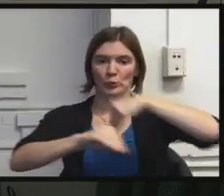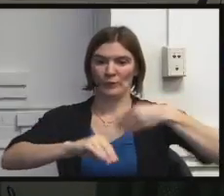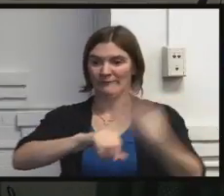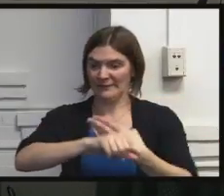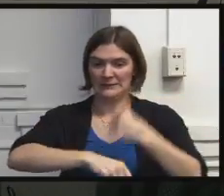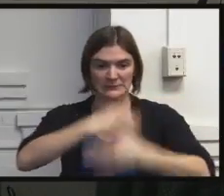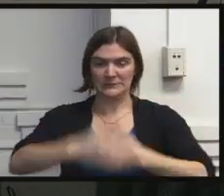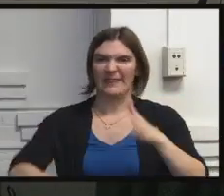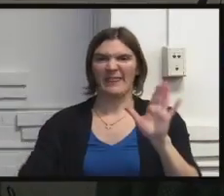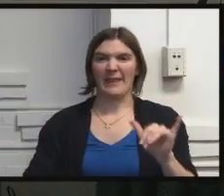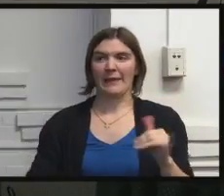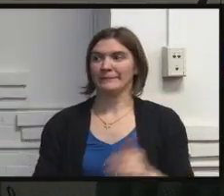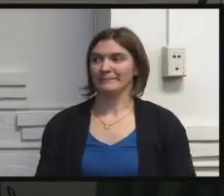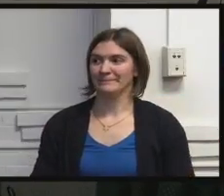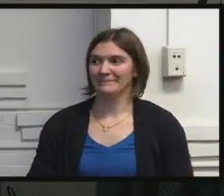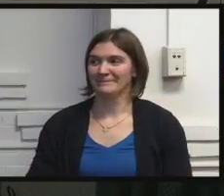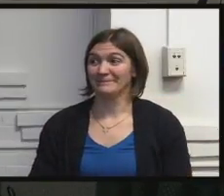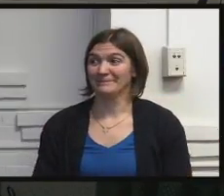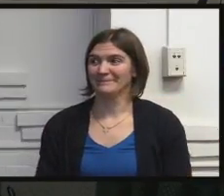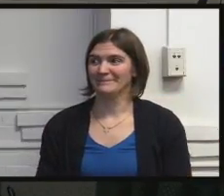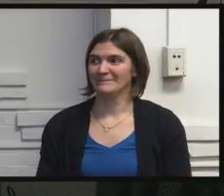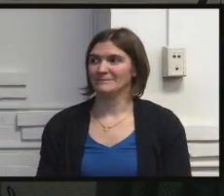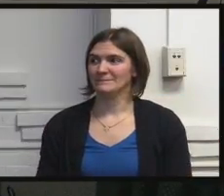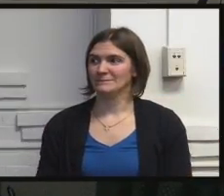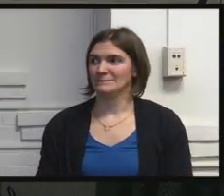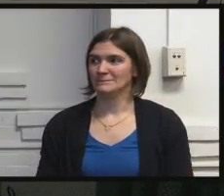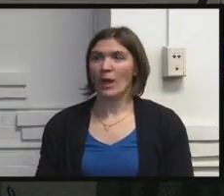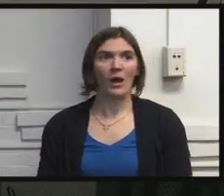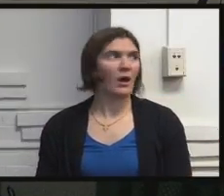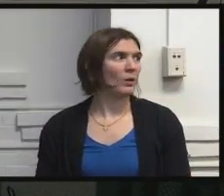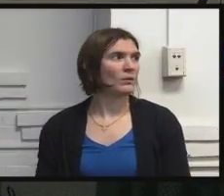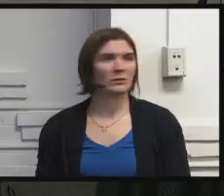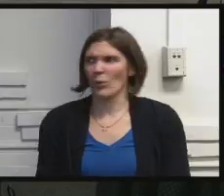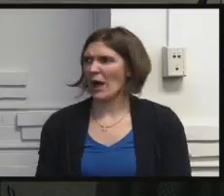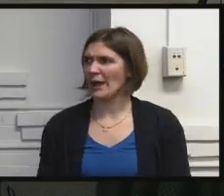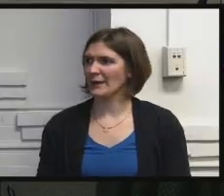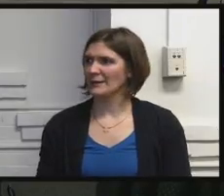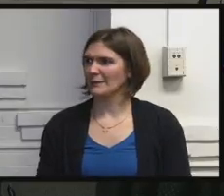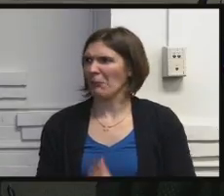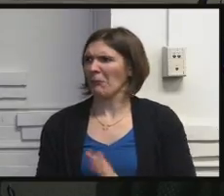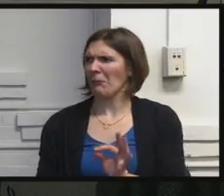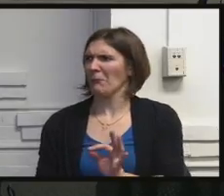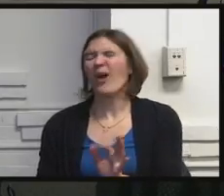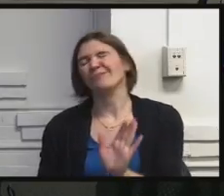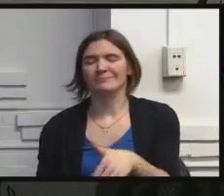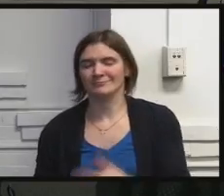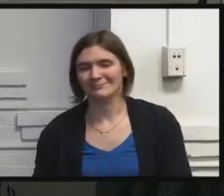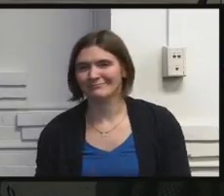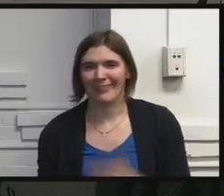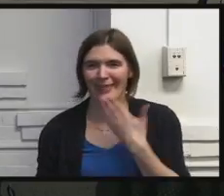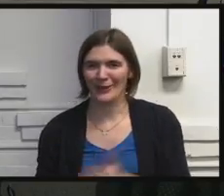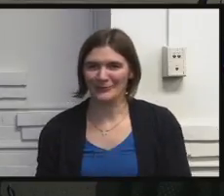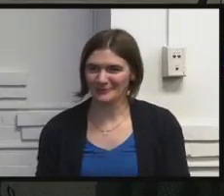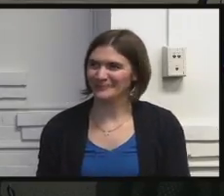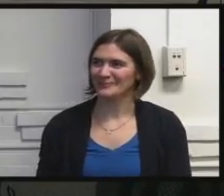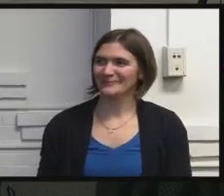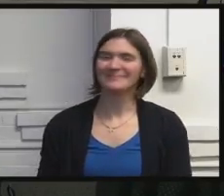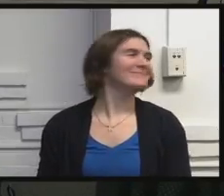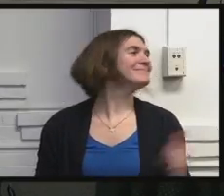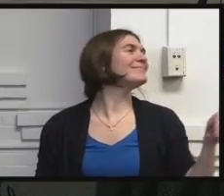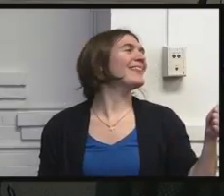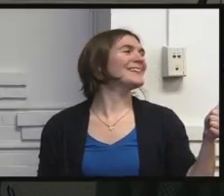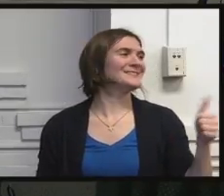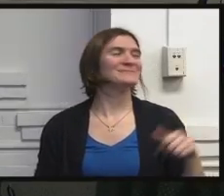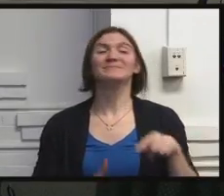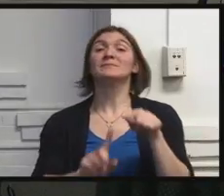see all the activity. So here are some of the polling questions. We are going to poll you throughout. Again, it's to try to engage you and get to know you a little bit better,